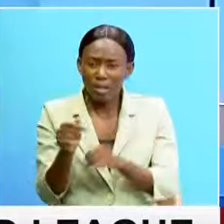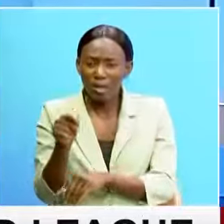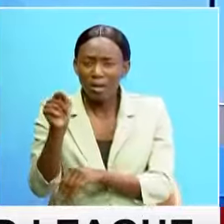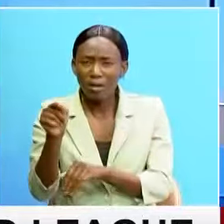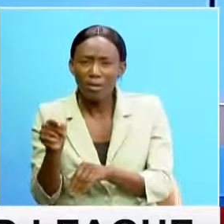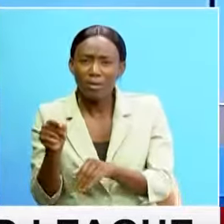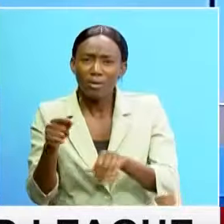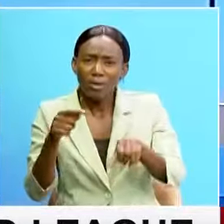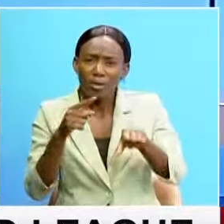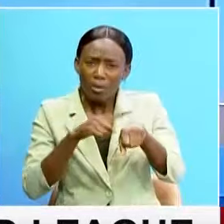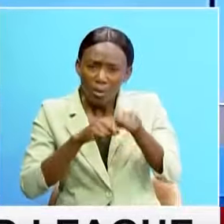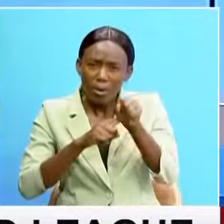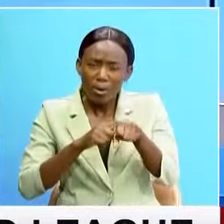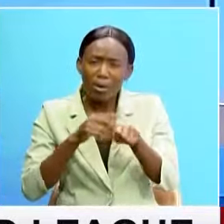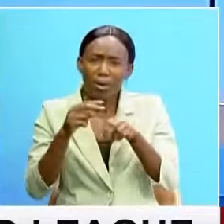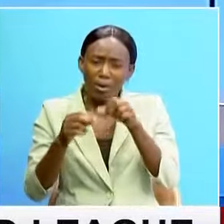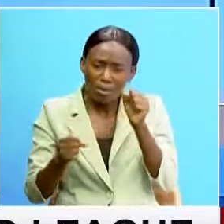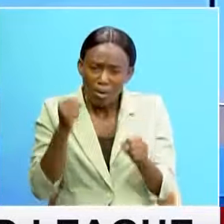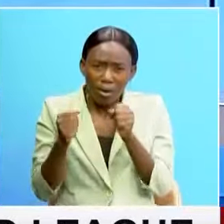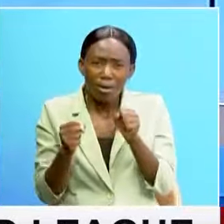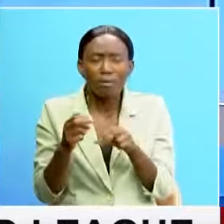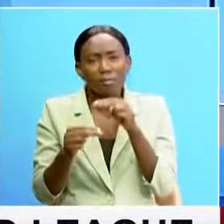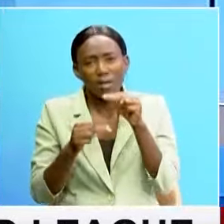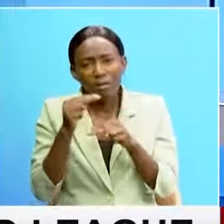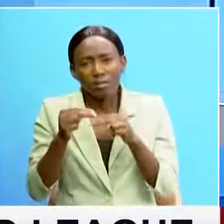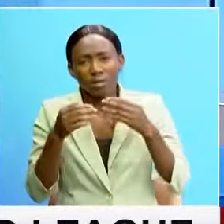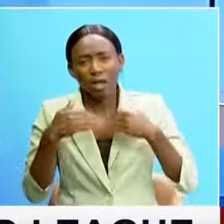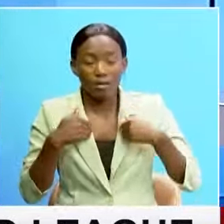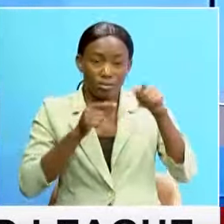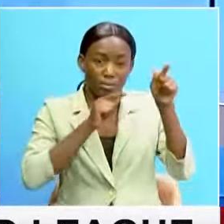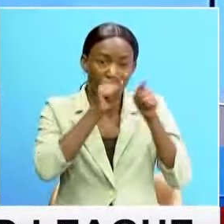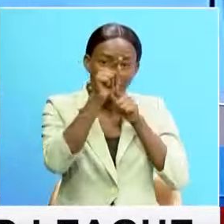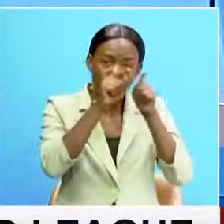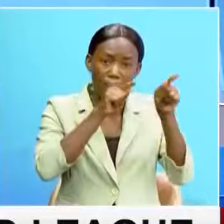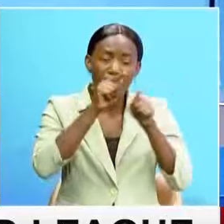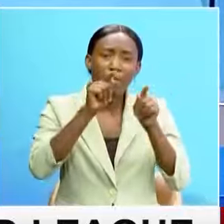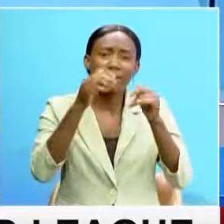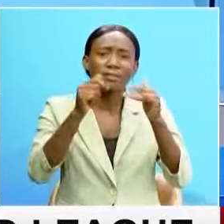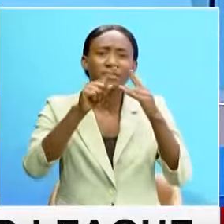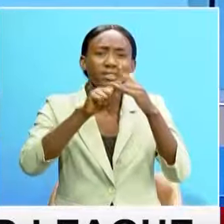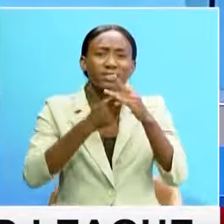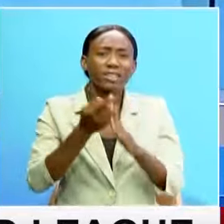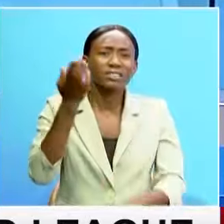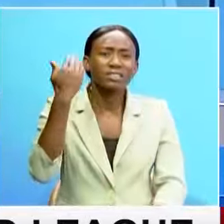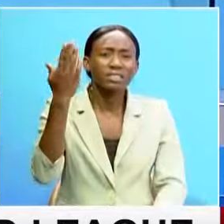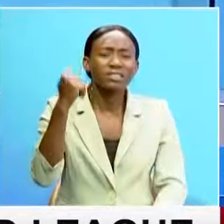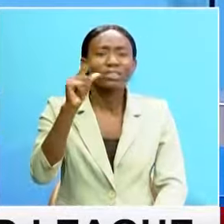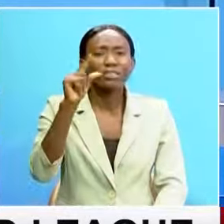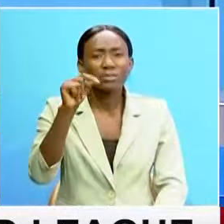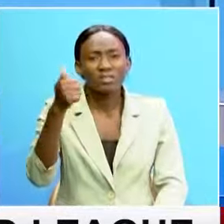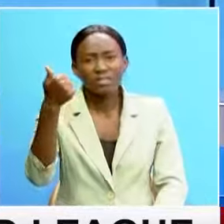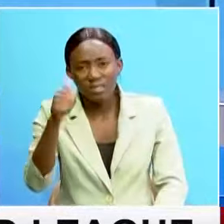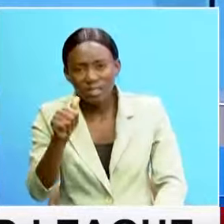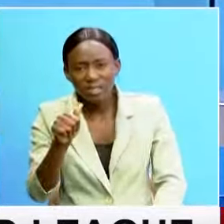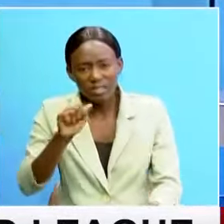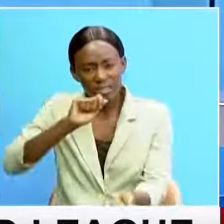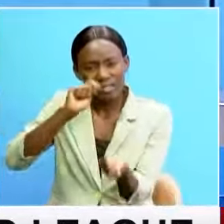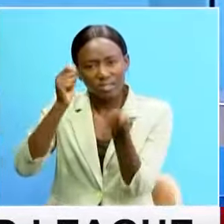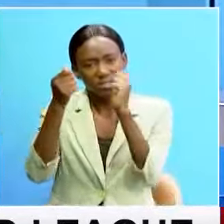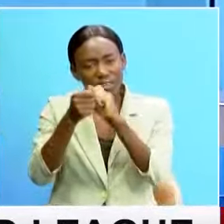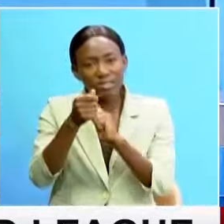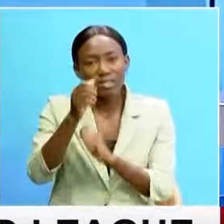League is an annual series of elite track and field competition that began in 2010, replacing the